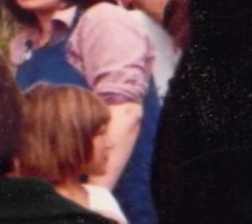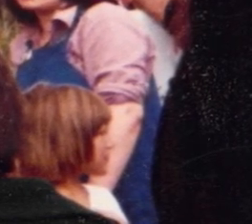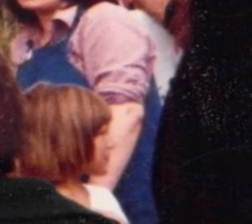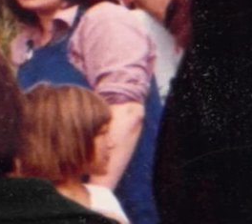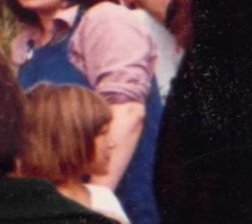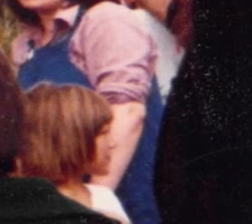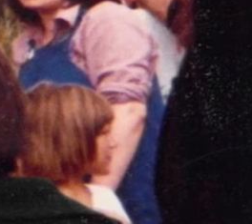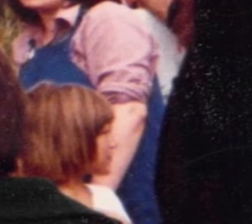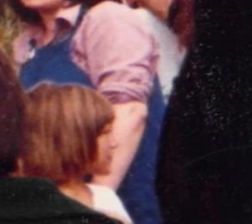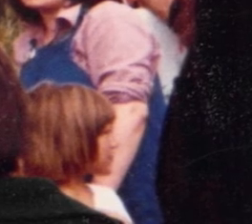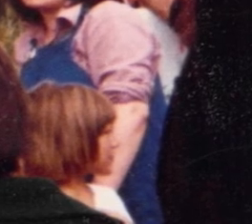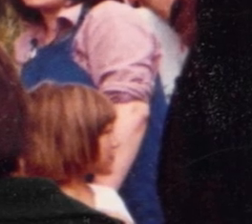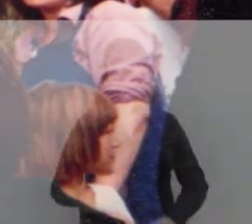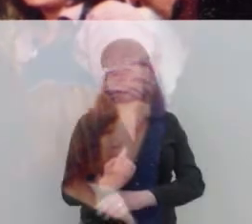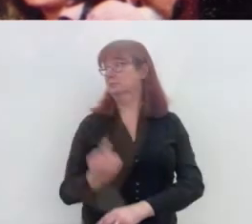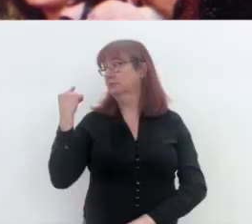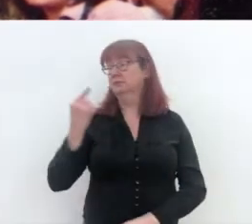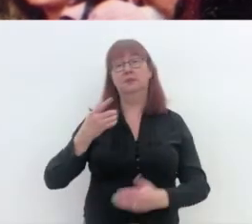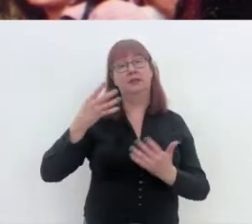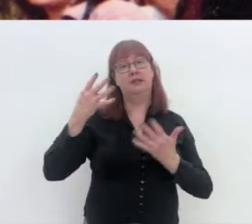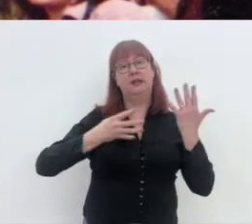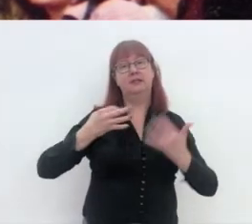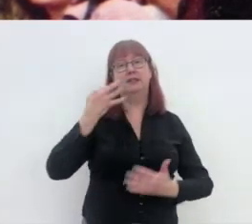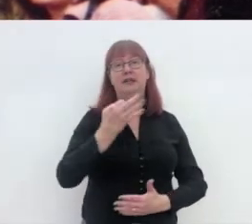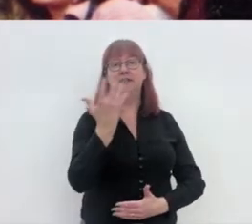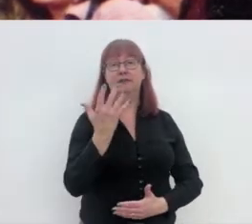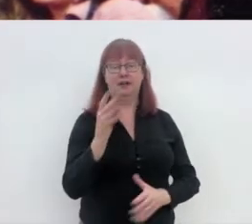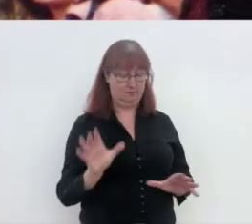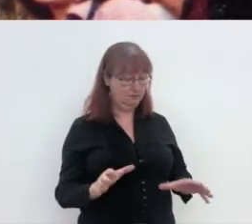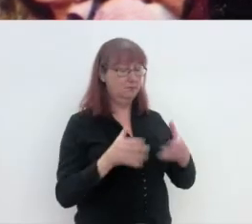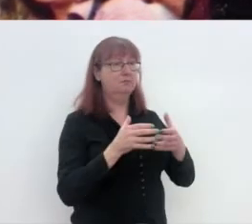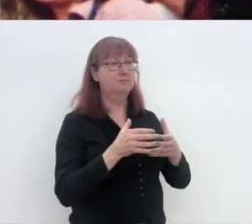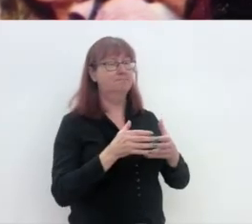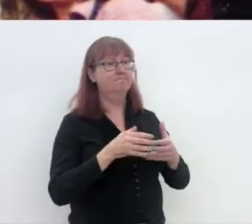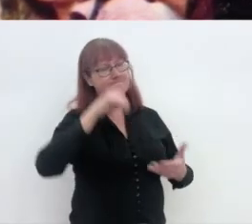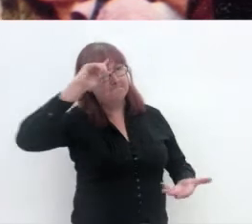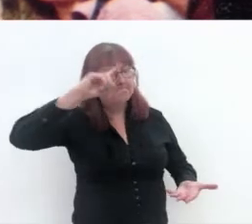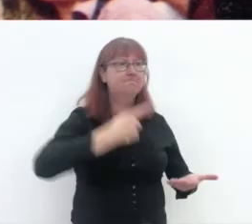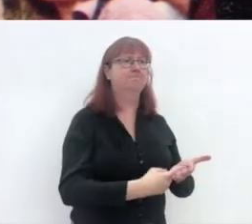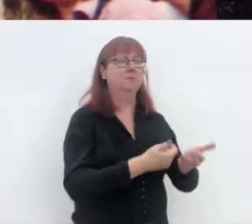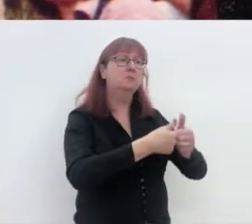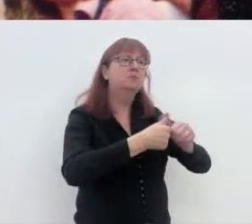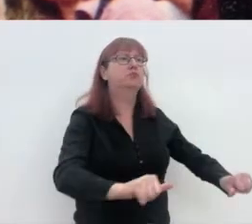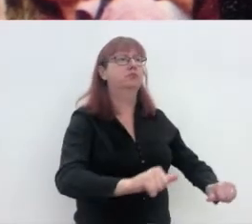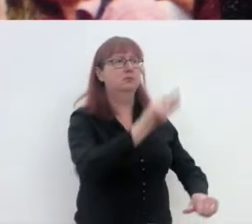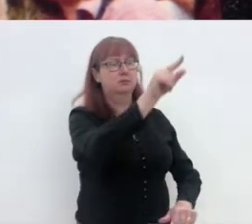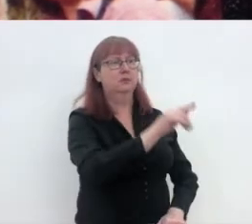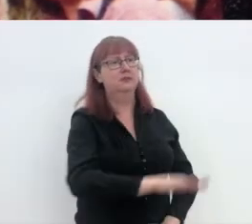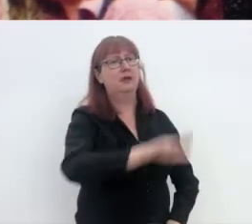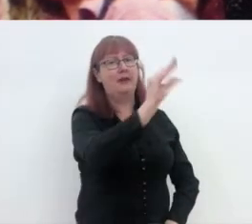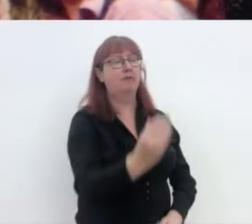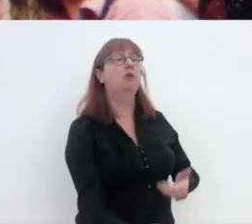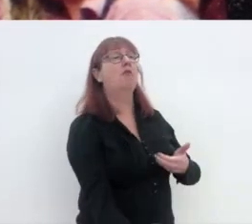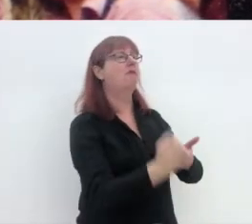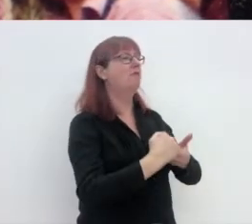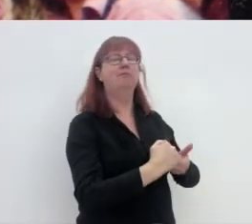Mandeville In 1985 the Games organizers finally banned South Africa from